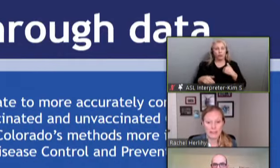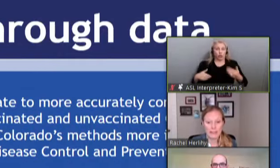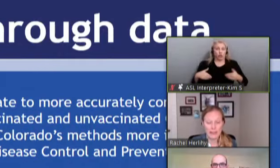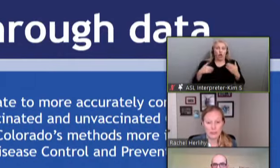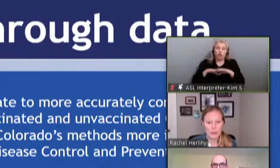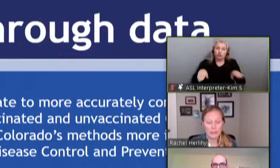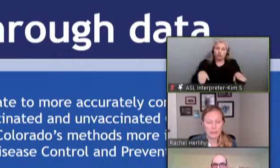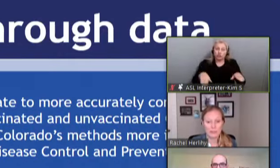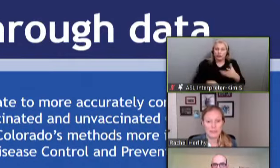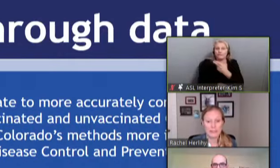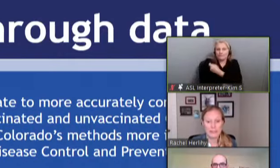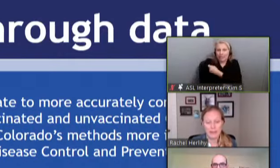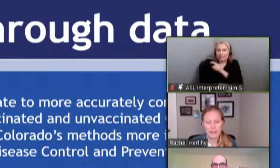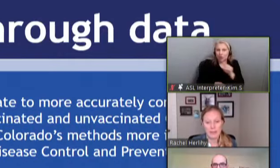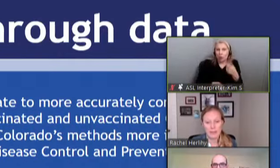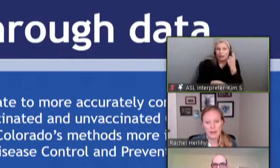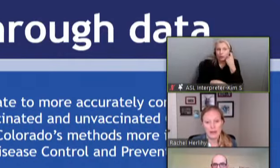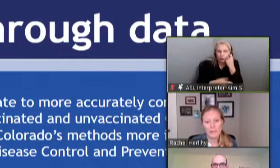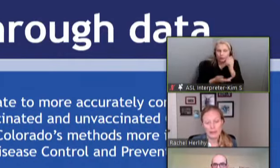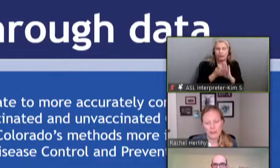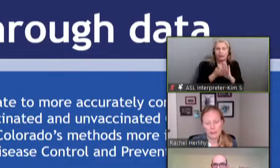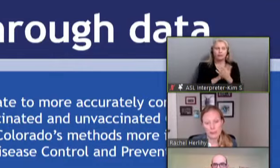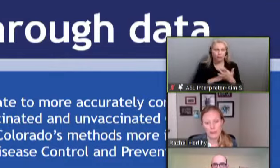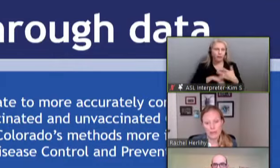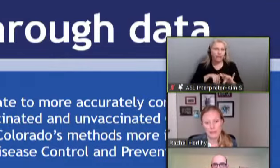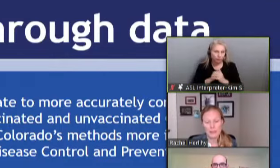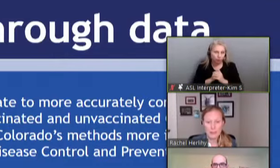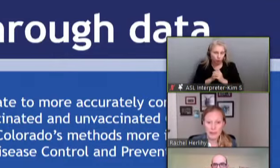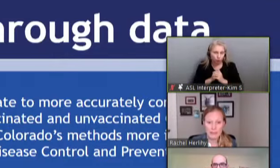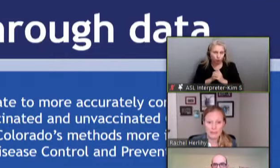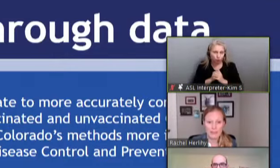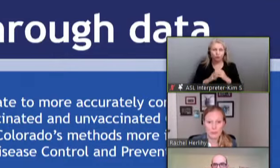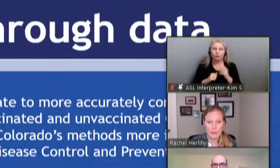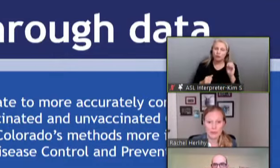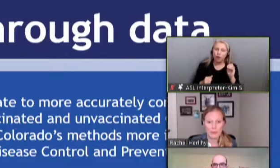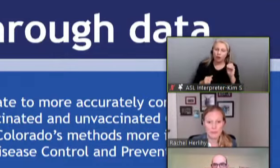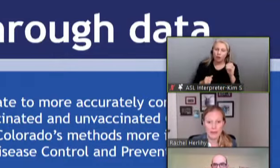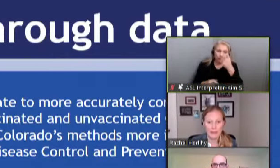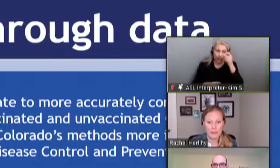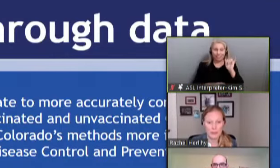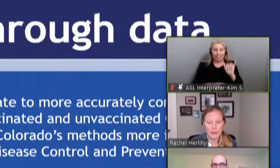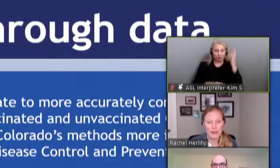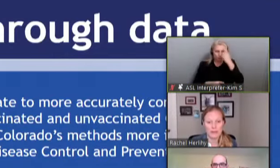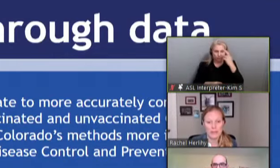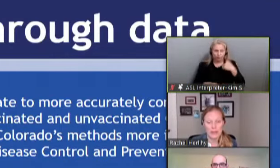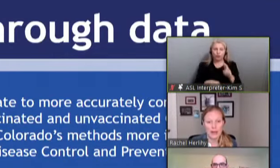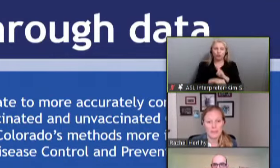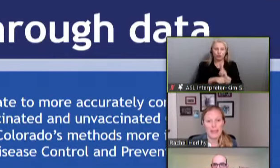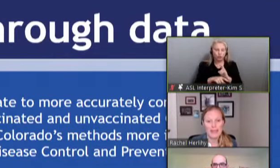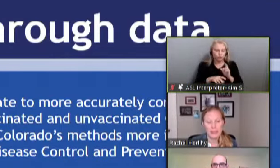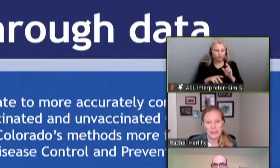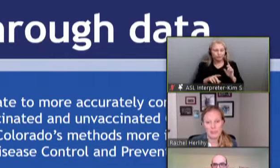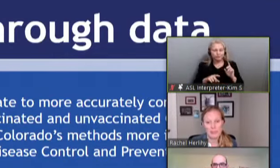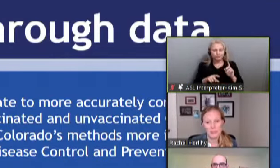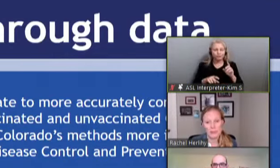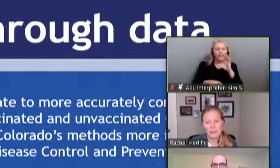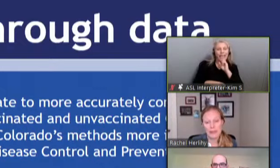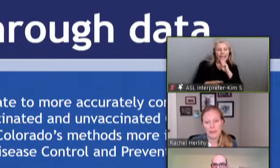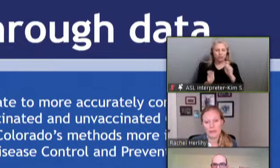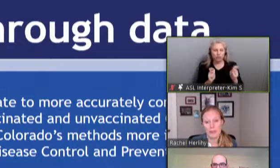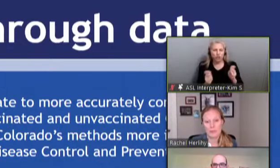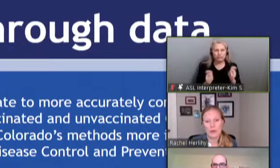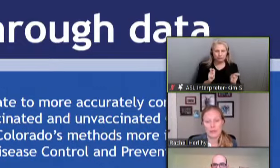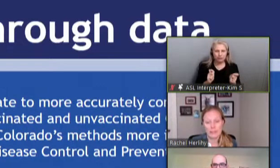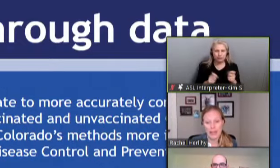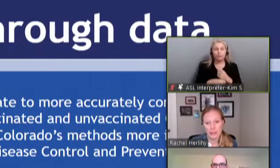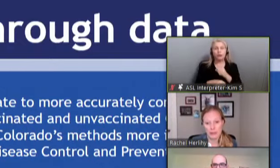children, vaccine has actually only recently become available to them. And so because of this, we use methods around age adjustment to really